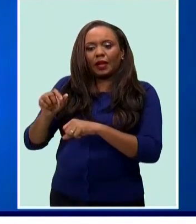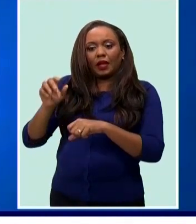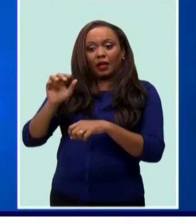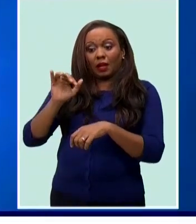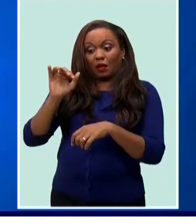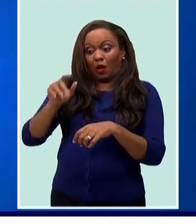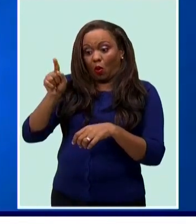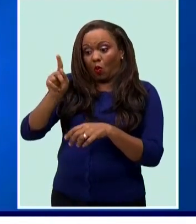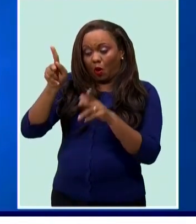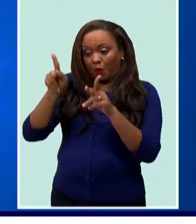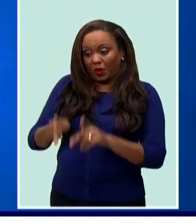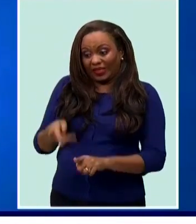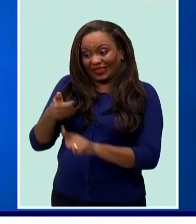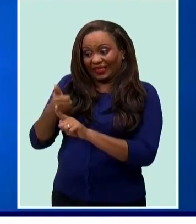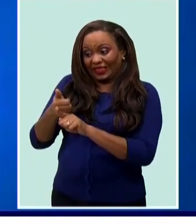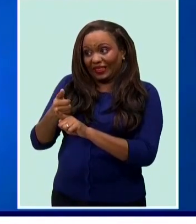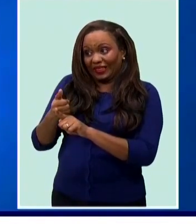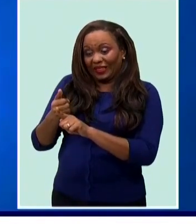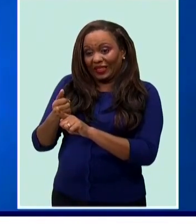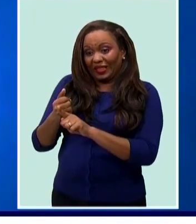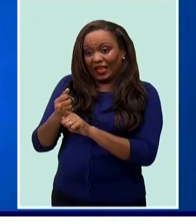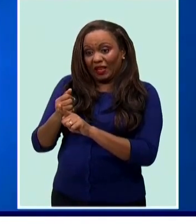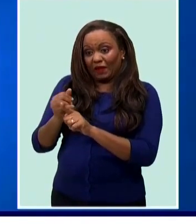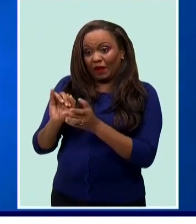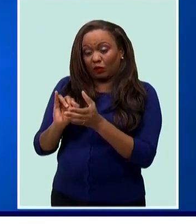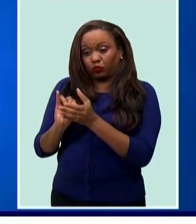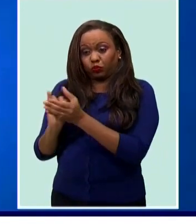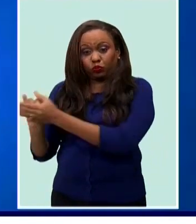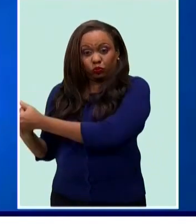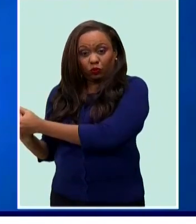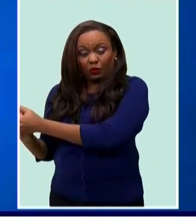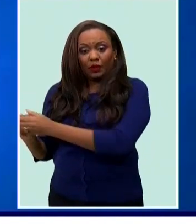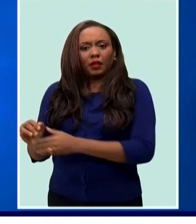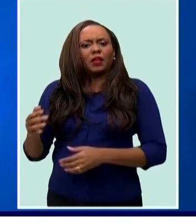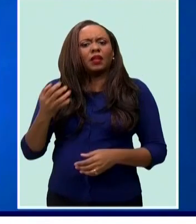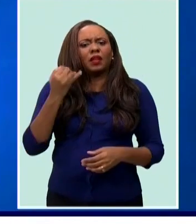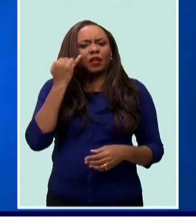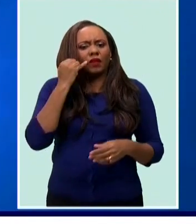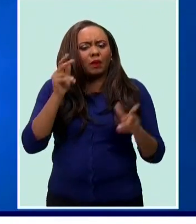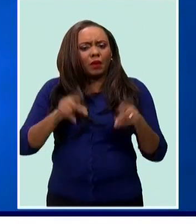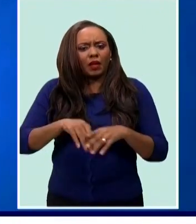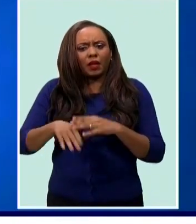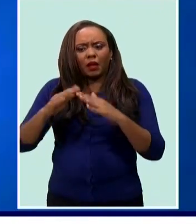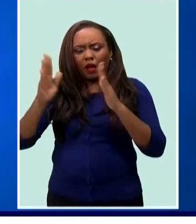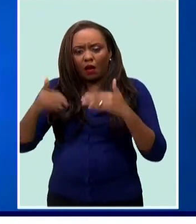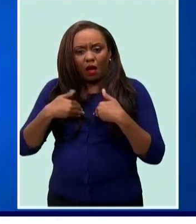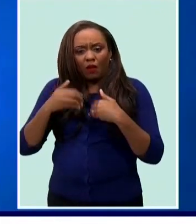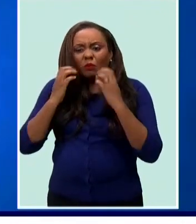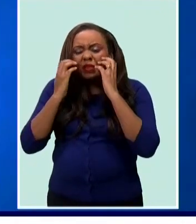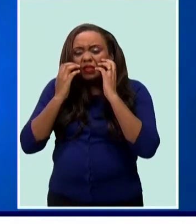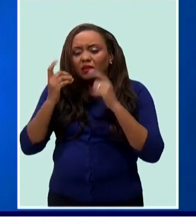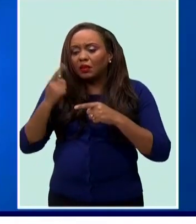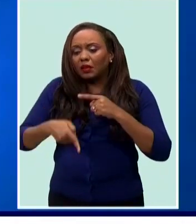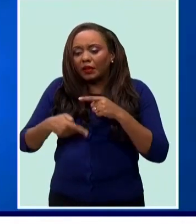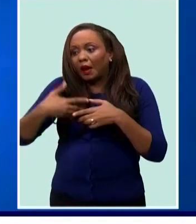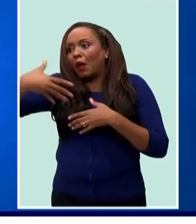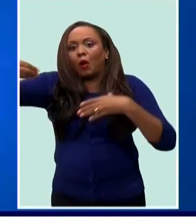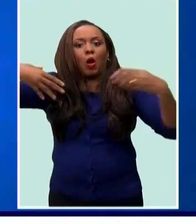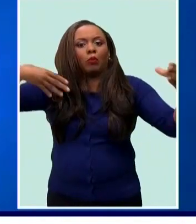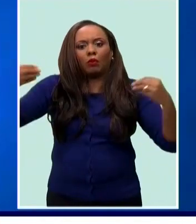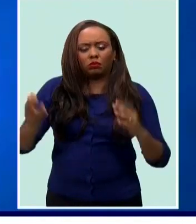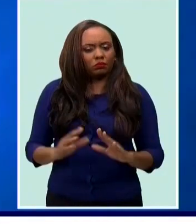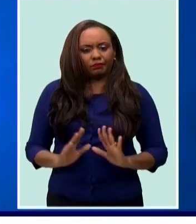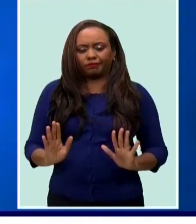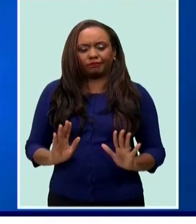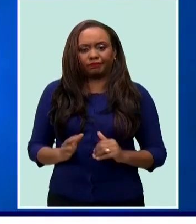the population. Because, for example, if somebody in the household has measles, they should not leave the home, they can't go to school, you can't go to,